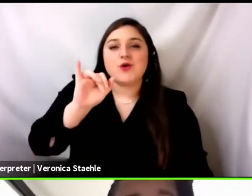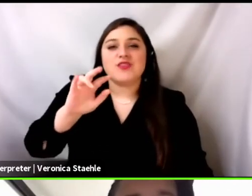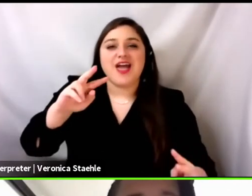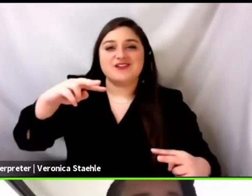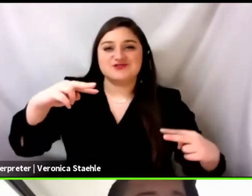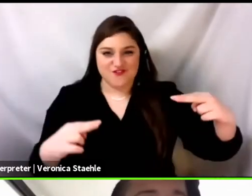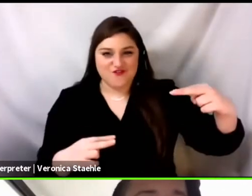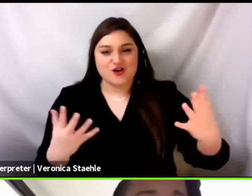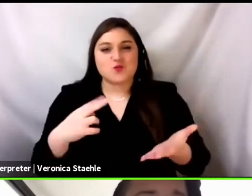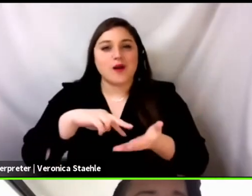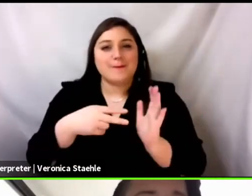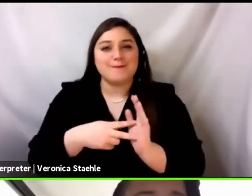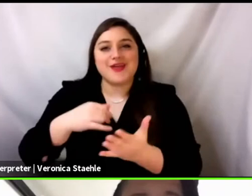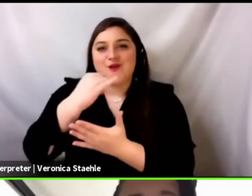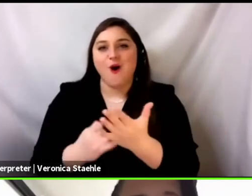of as content.